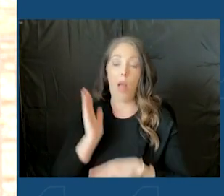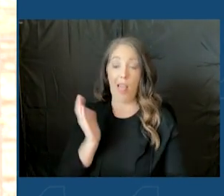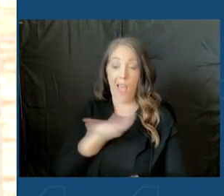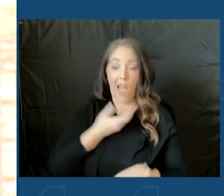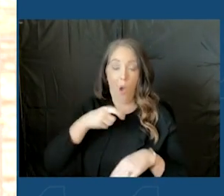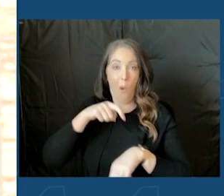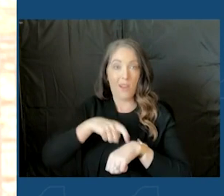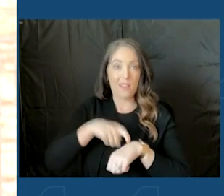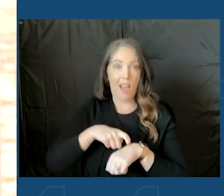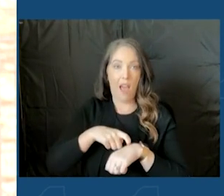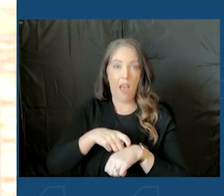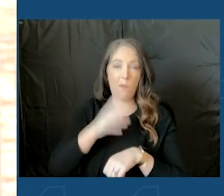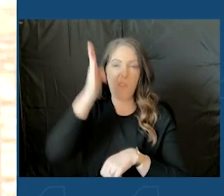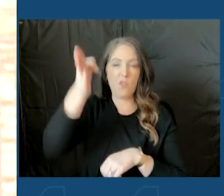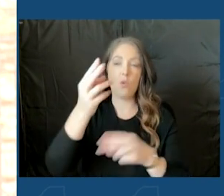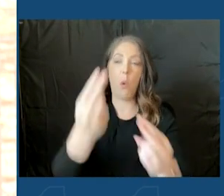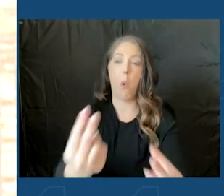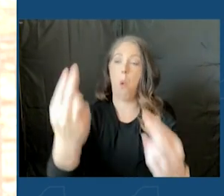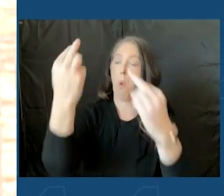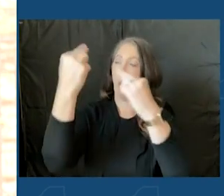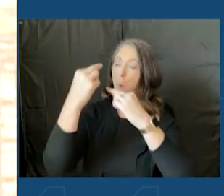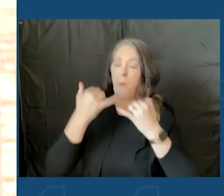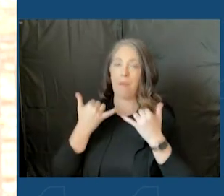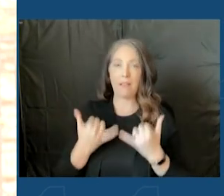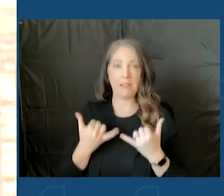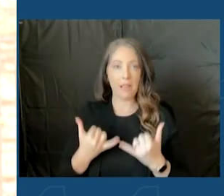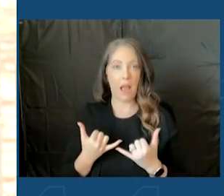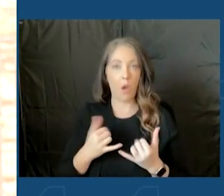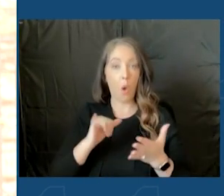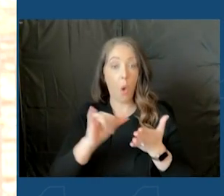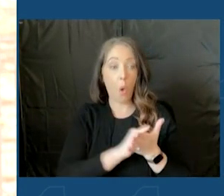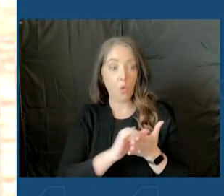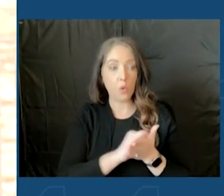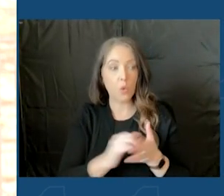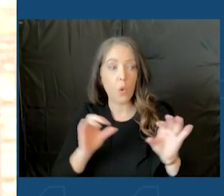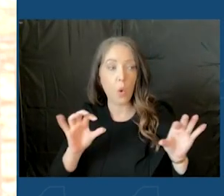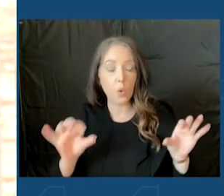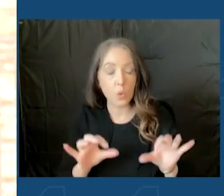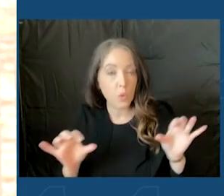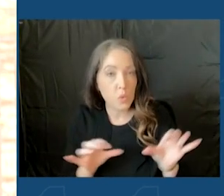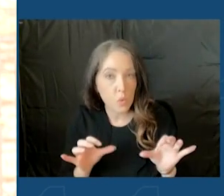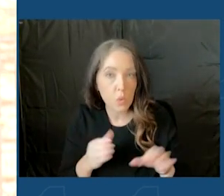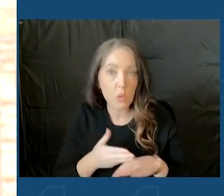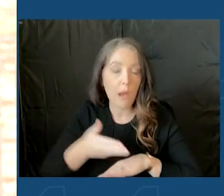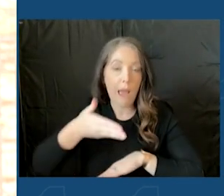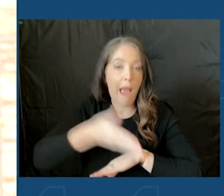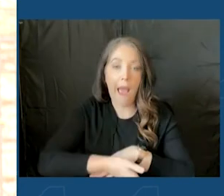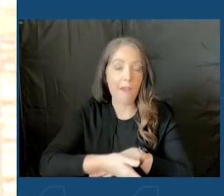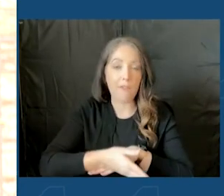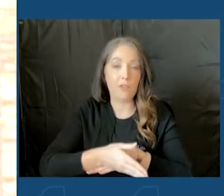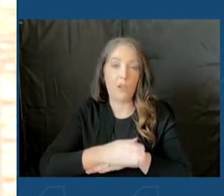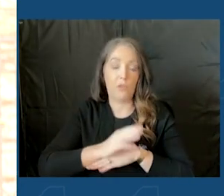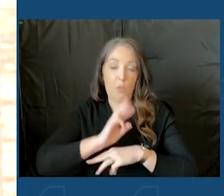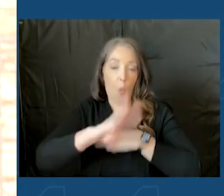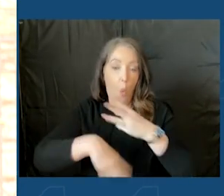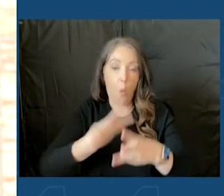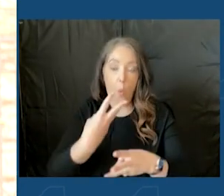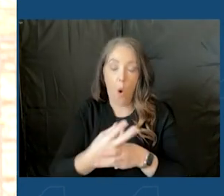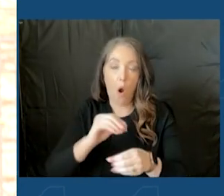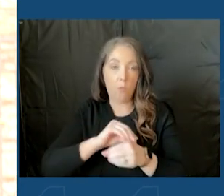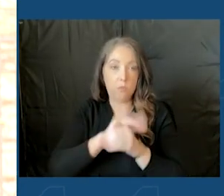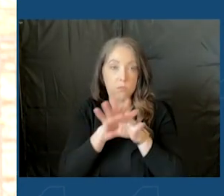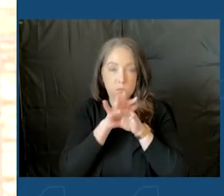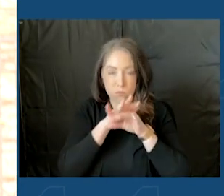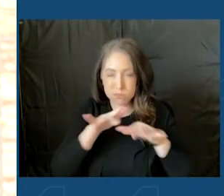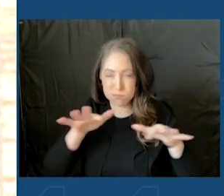question. What did New York do in the aftermath of a devastating global pandemic, the